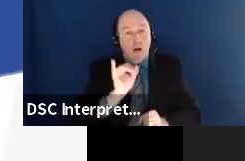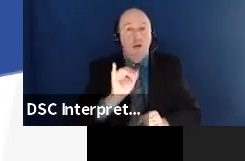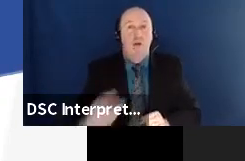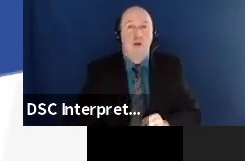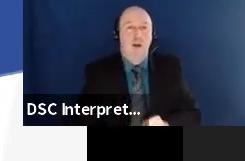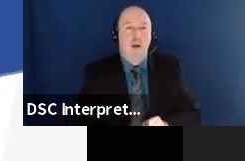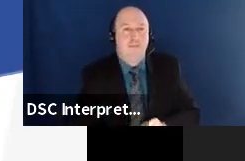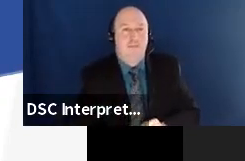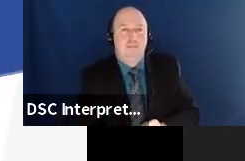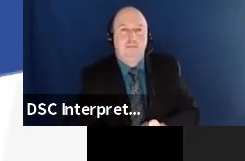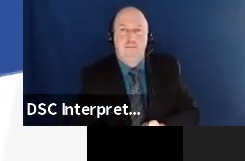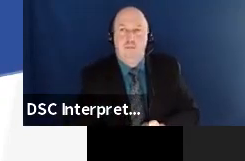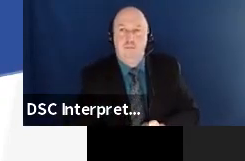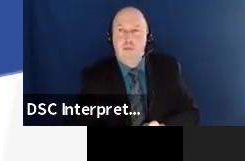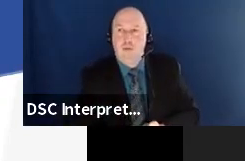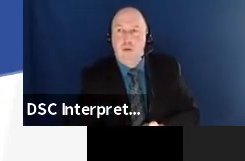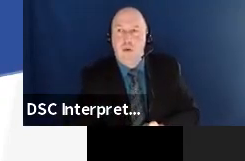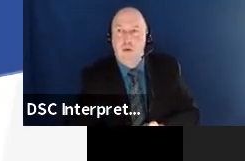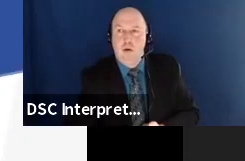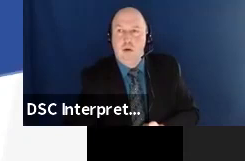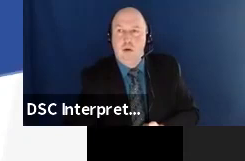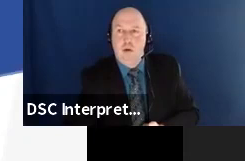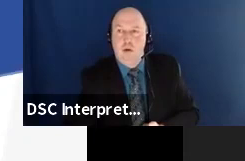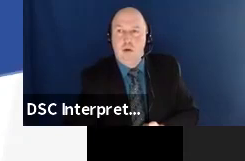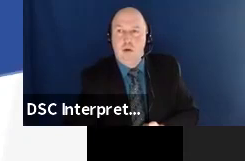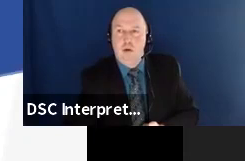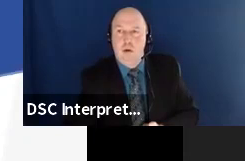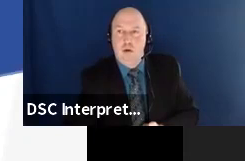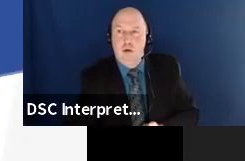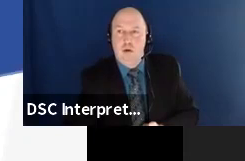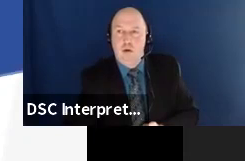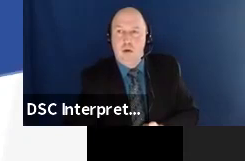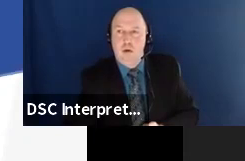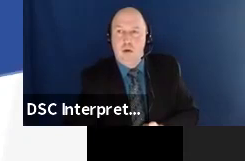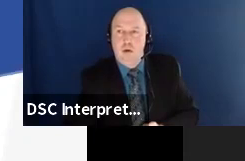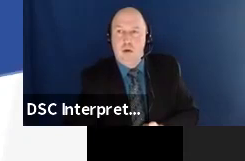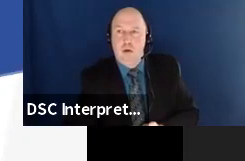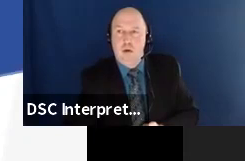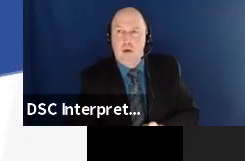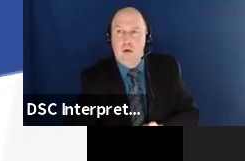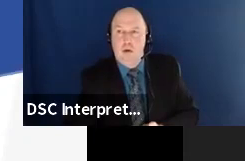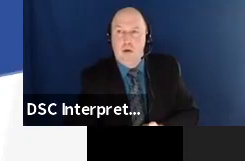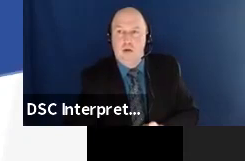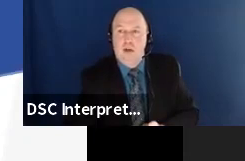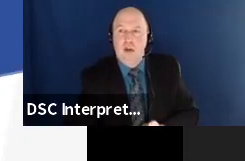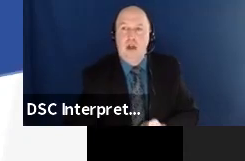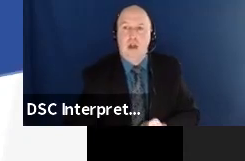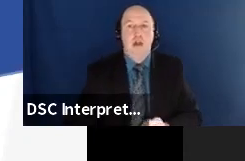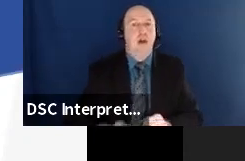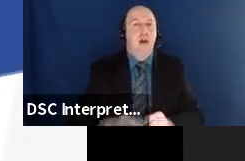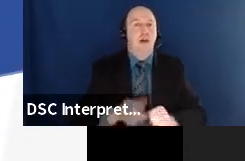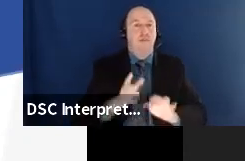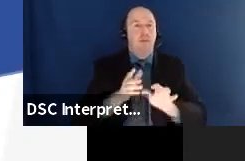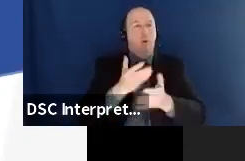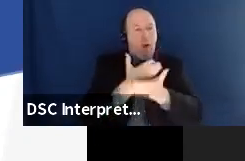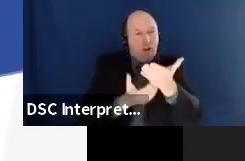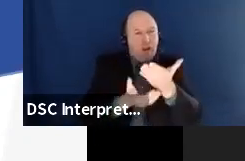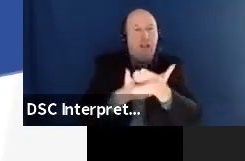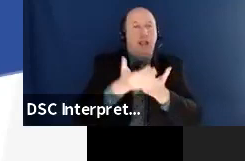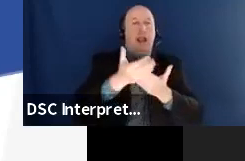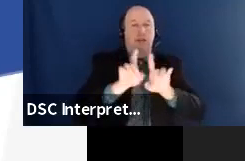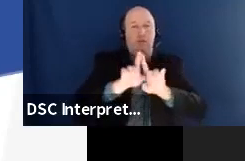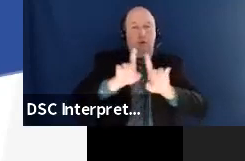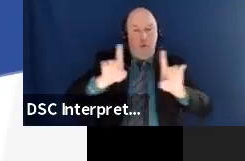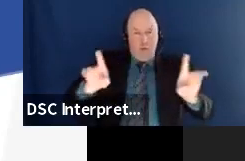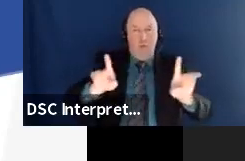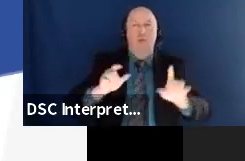hands, and practicing social distancing coupled with the vaccine will provide us the best protection from COVID-19. Please,